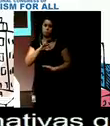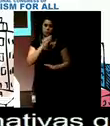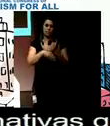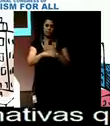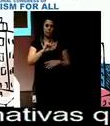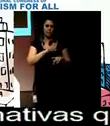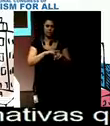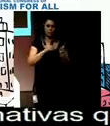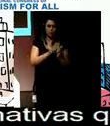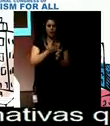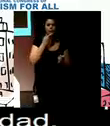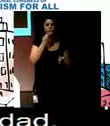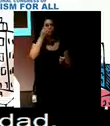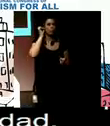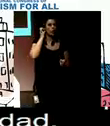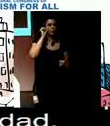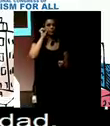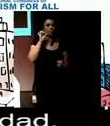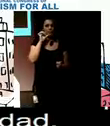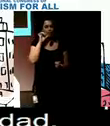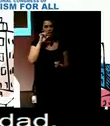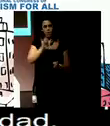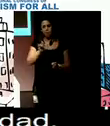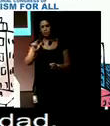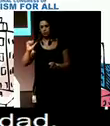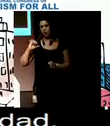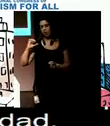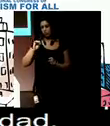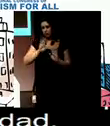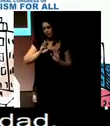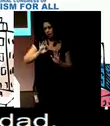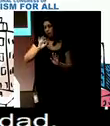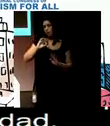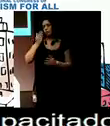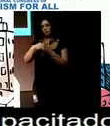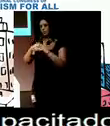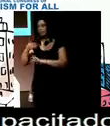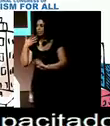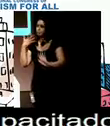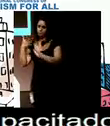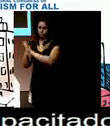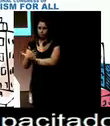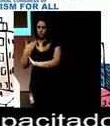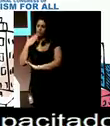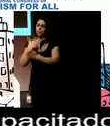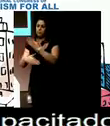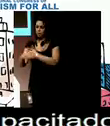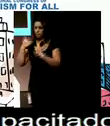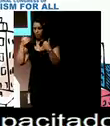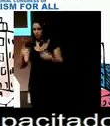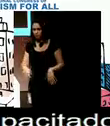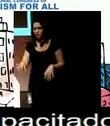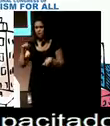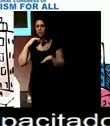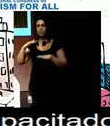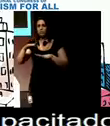There are some temporary disabled people, as pregnant women, but also permanent